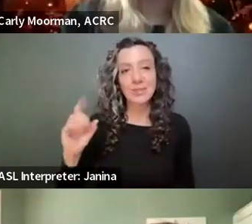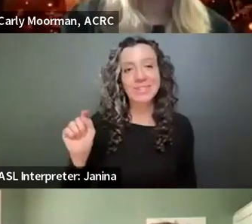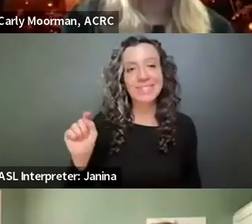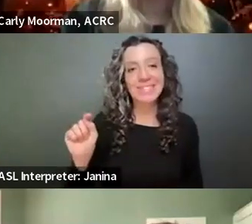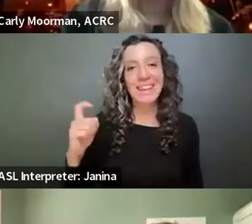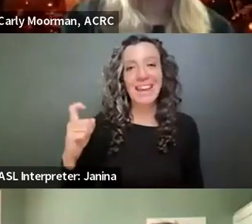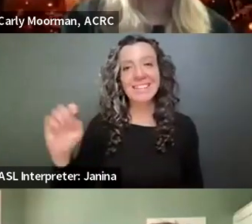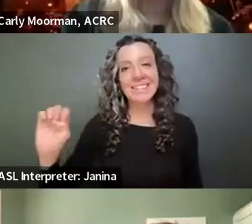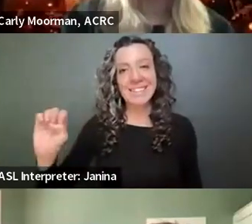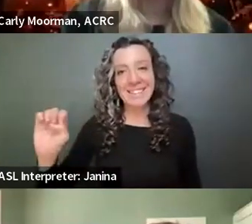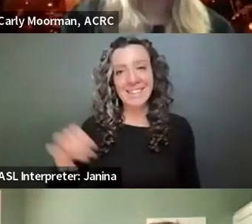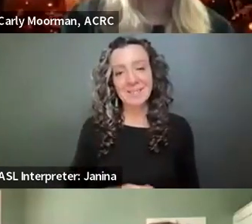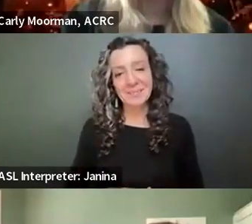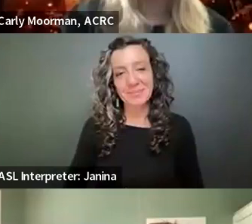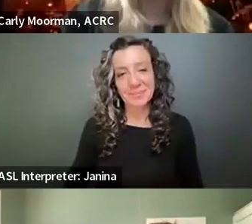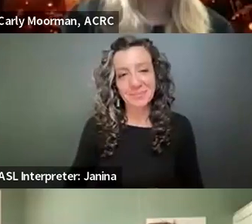www.youtube.com/watch?beat=0txe.